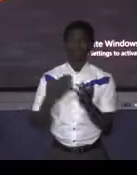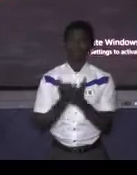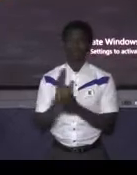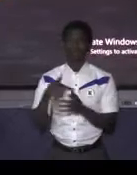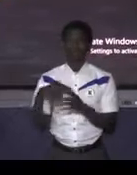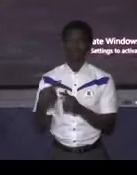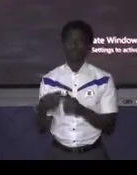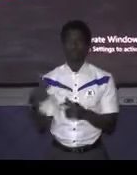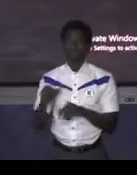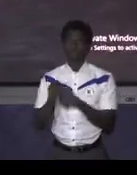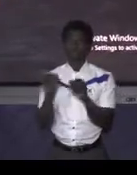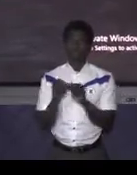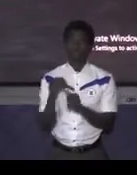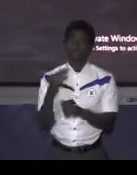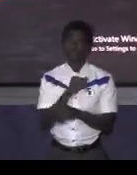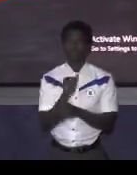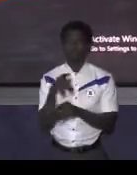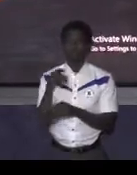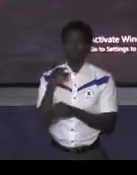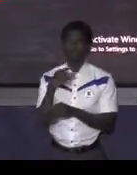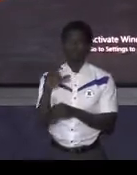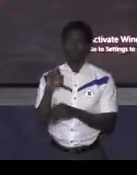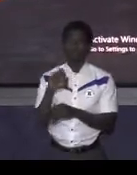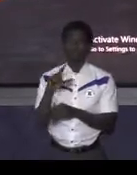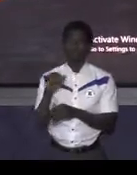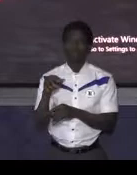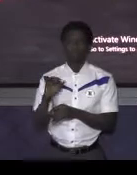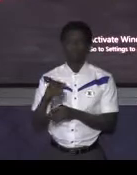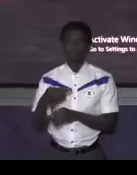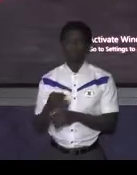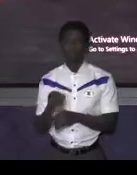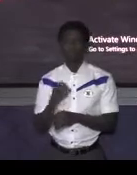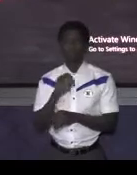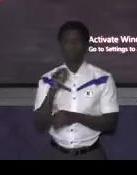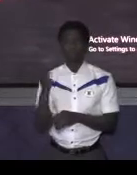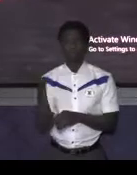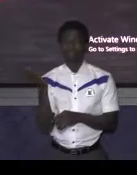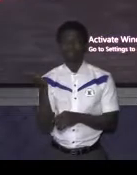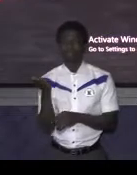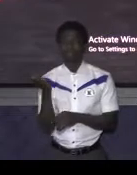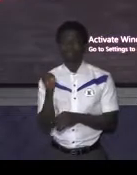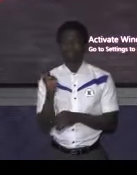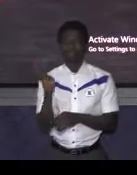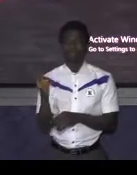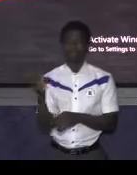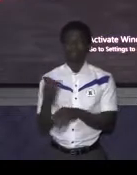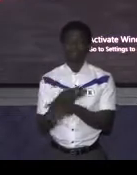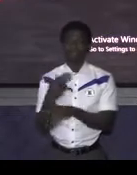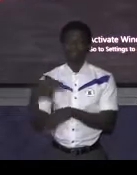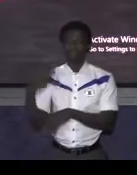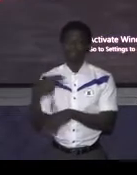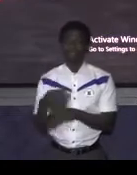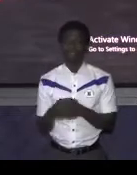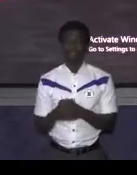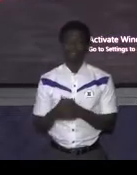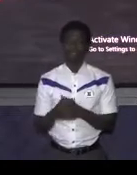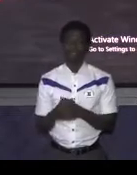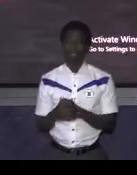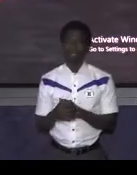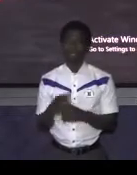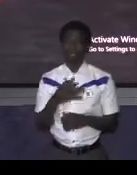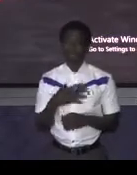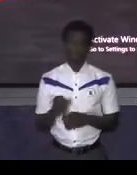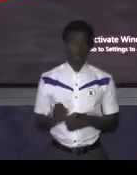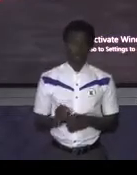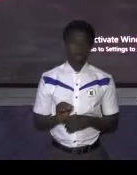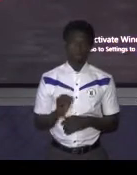Alrighty then, area of a parallelogram is base times height. So area of a triangle will be half base times height. And